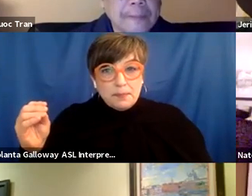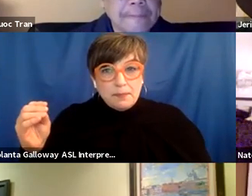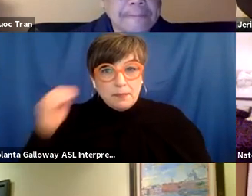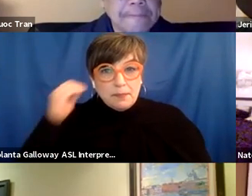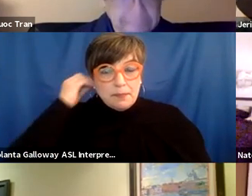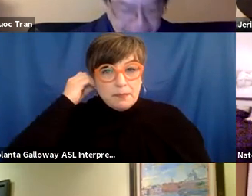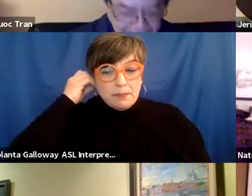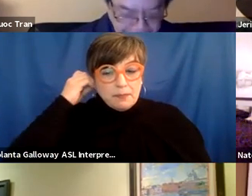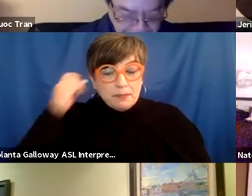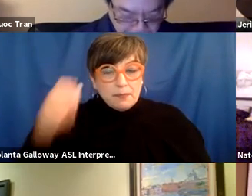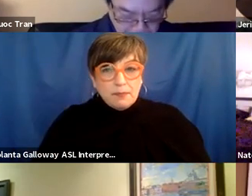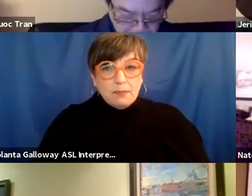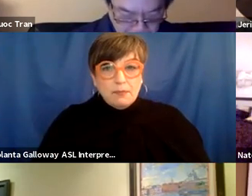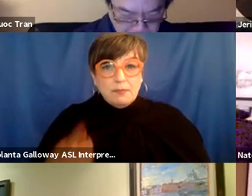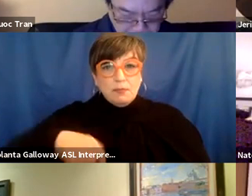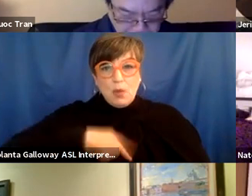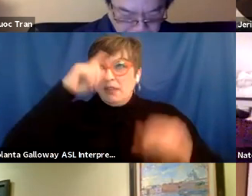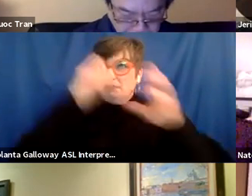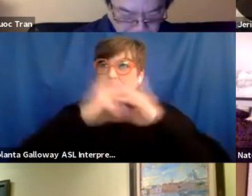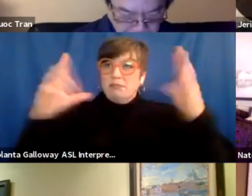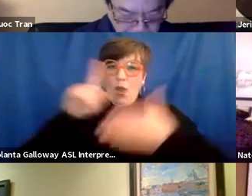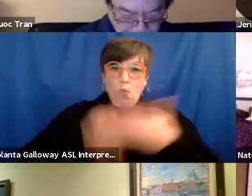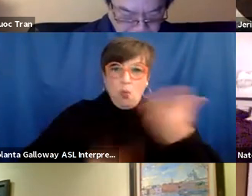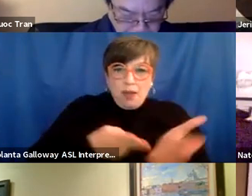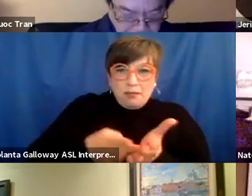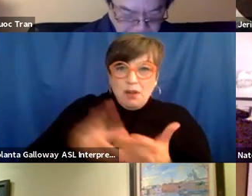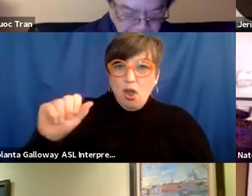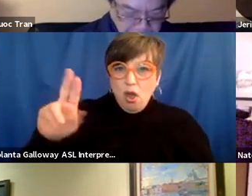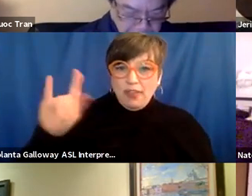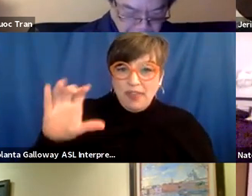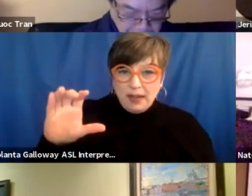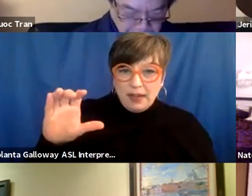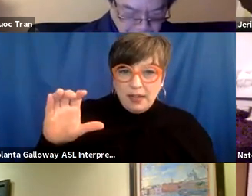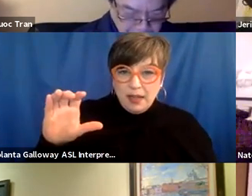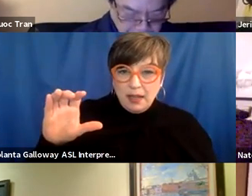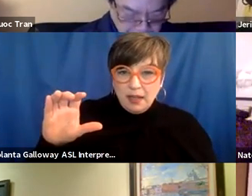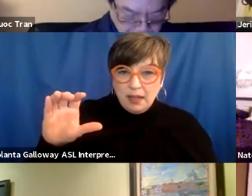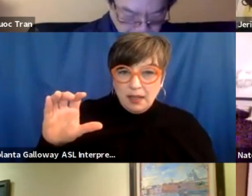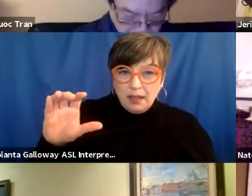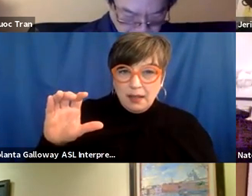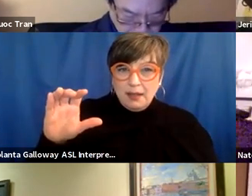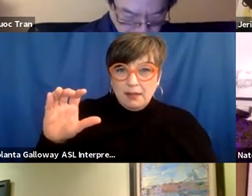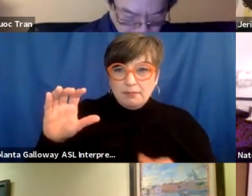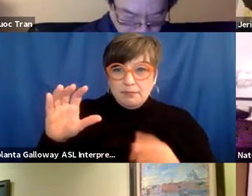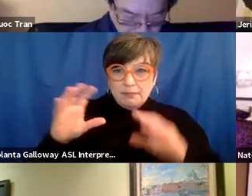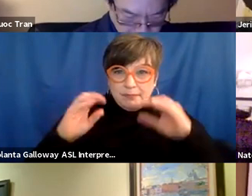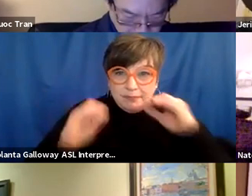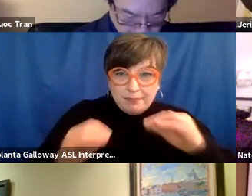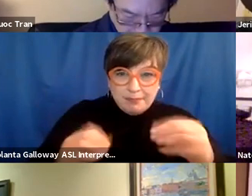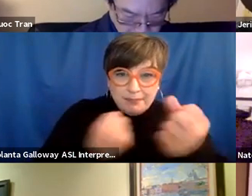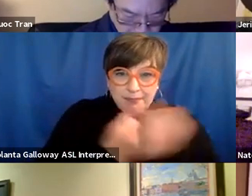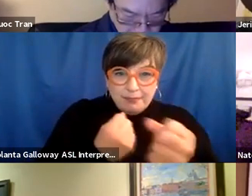we reimagine what an authentic education looks like, because we're going back to what we were doing